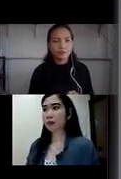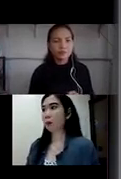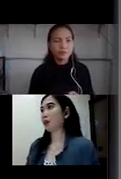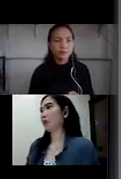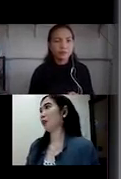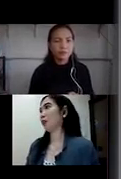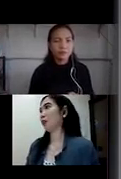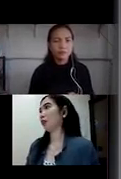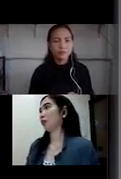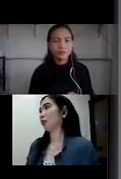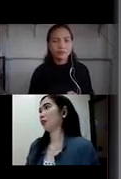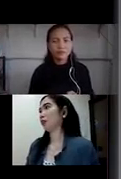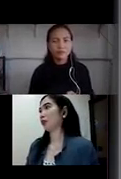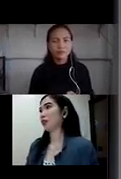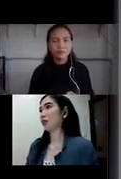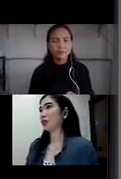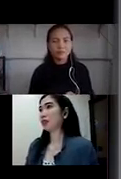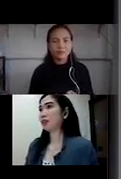Yeah.